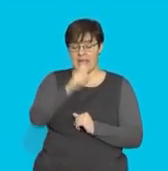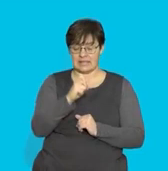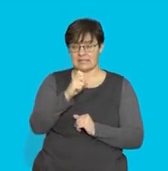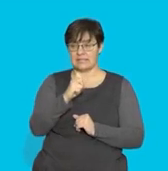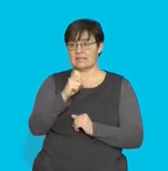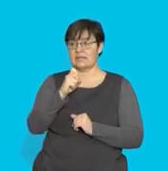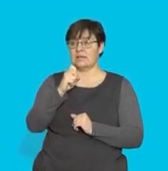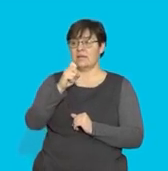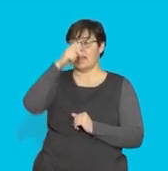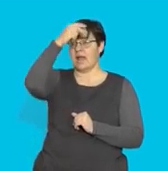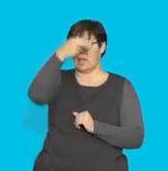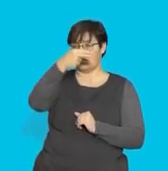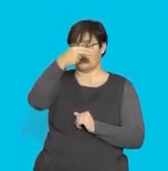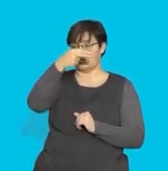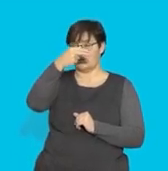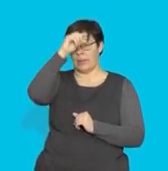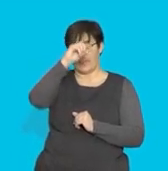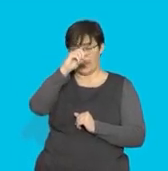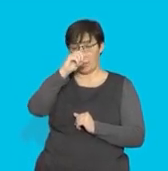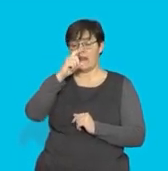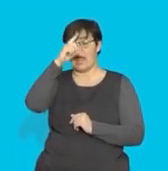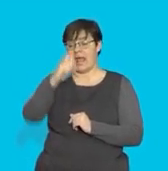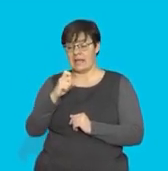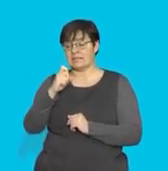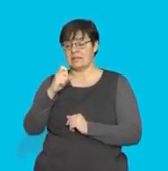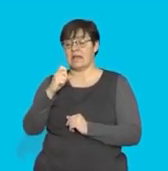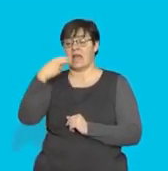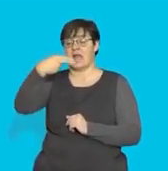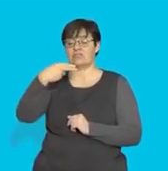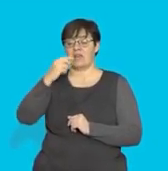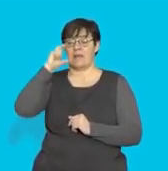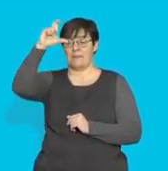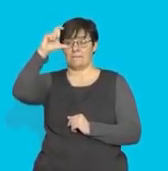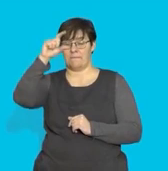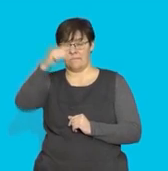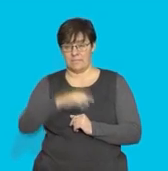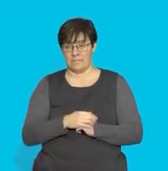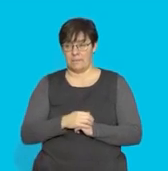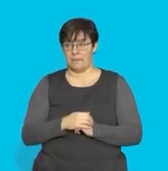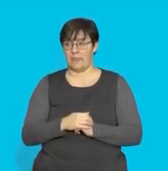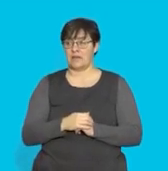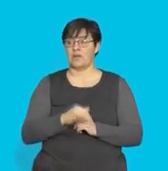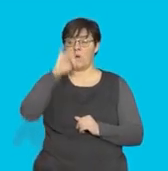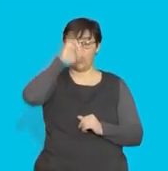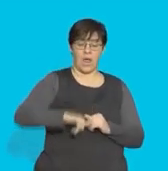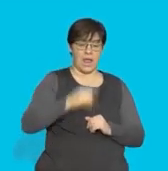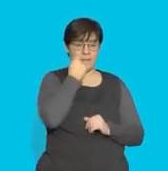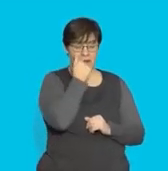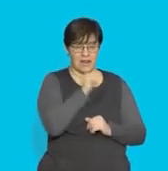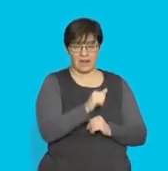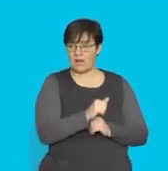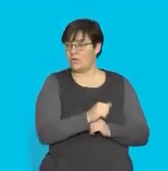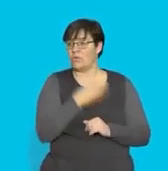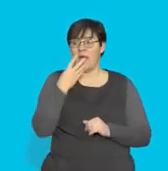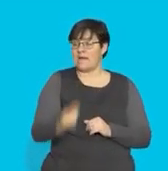the dominant and recessive alleles using that notation. And again, we have the Y chromosome in males